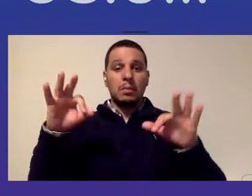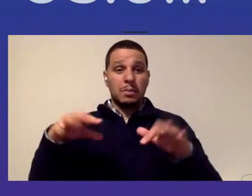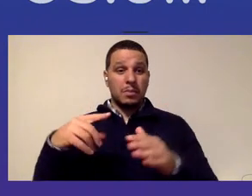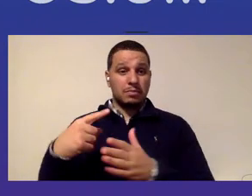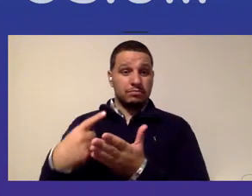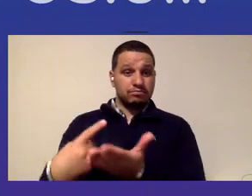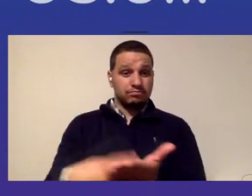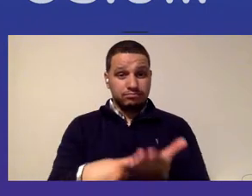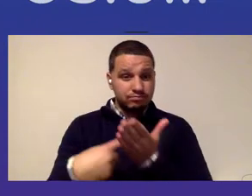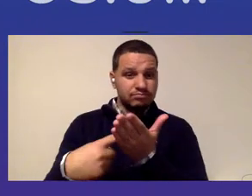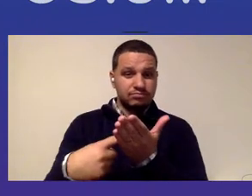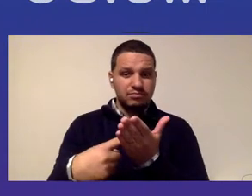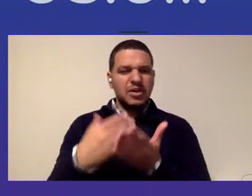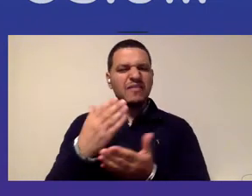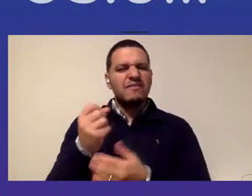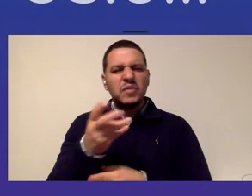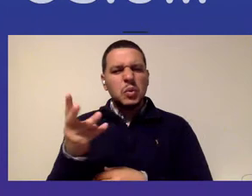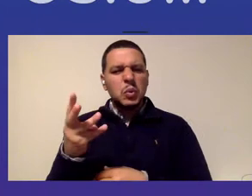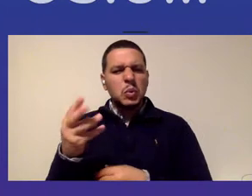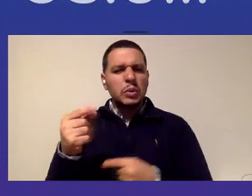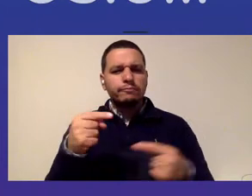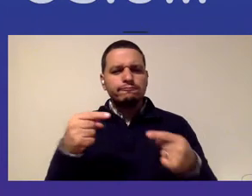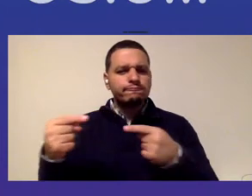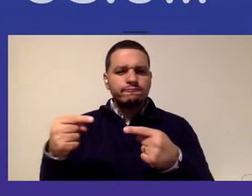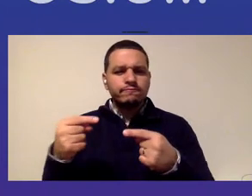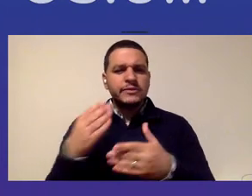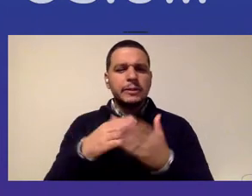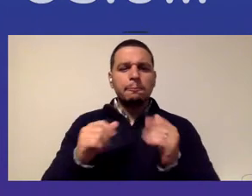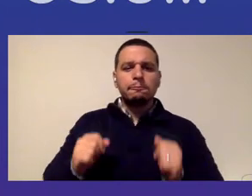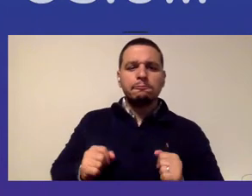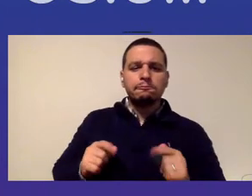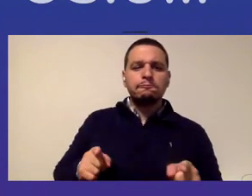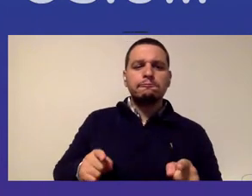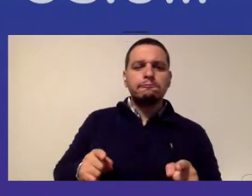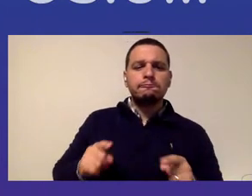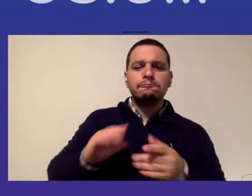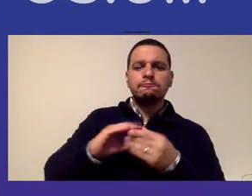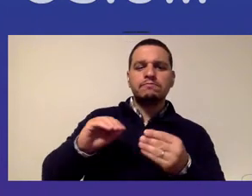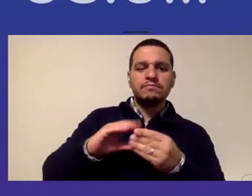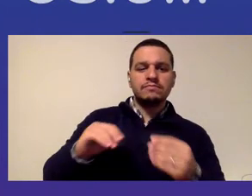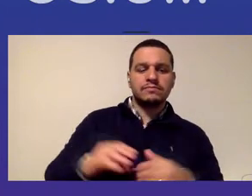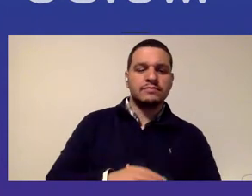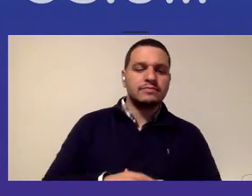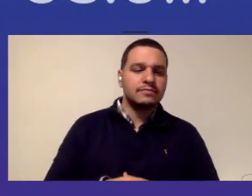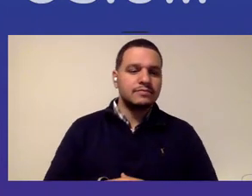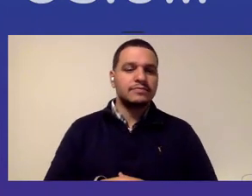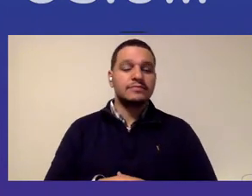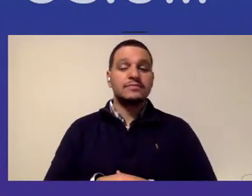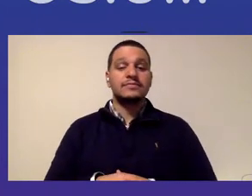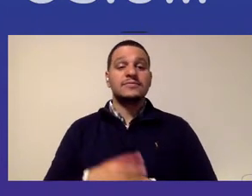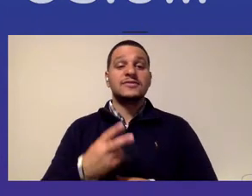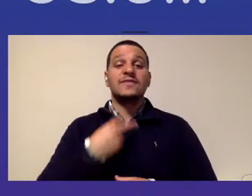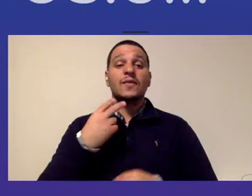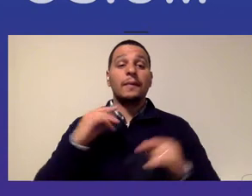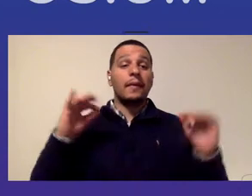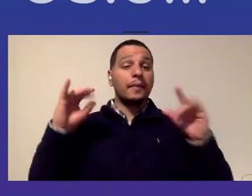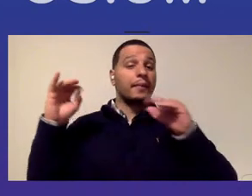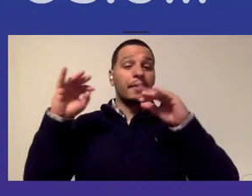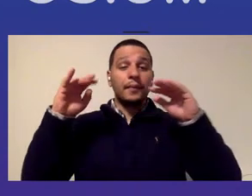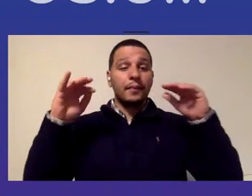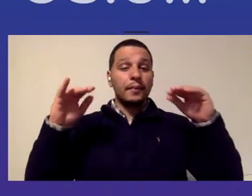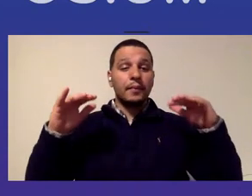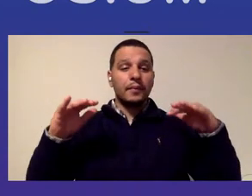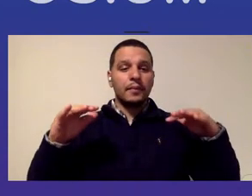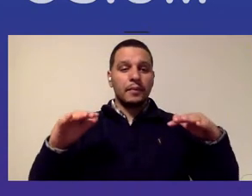part debate and part spontaneous symposium. When the voices subside, the young women start